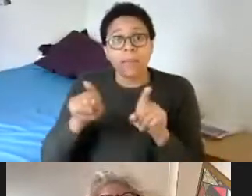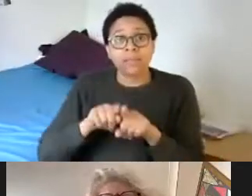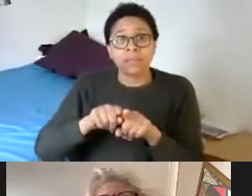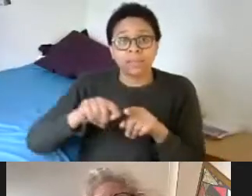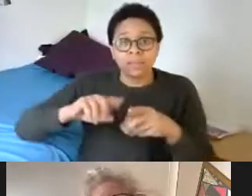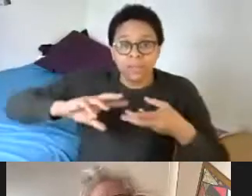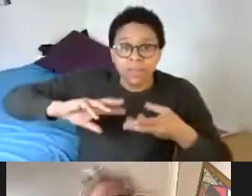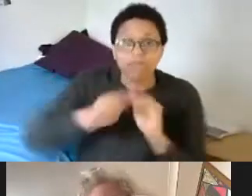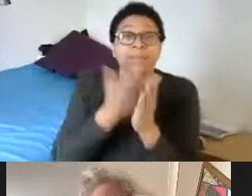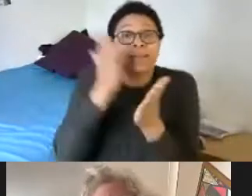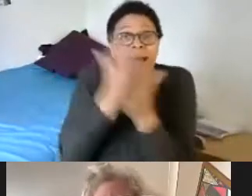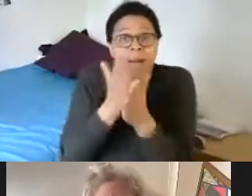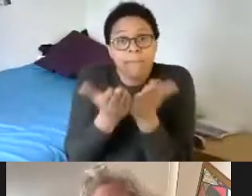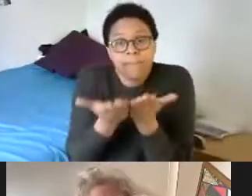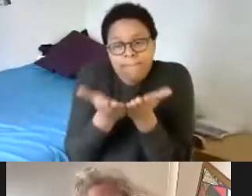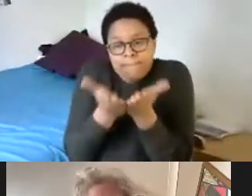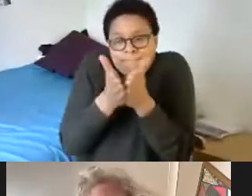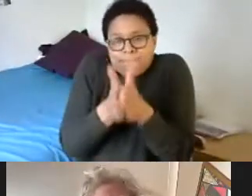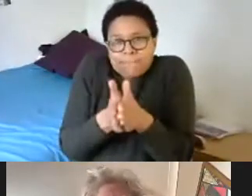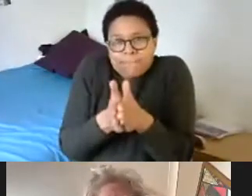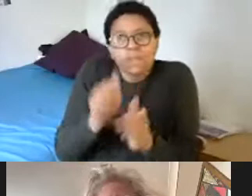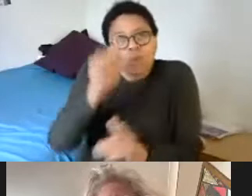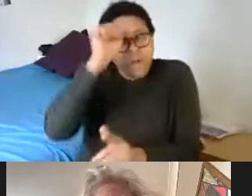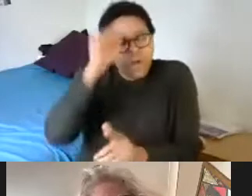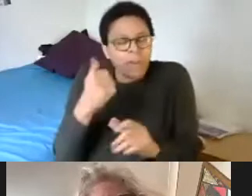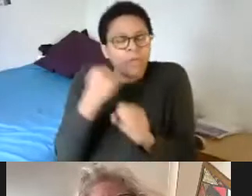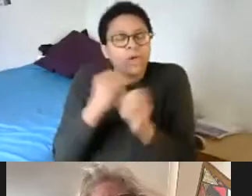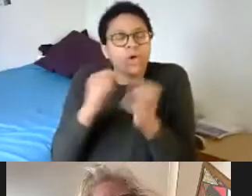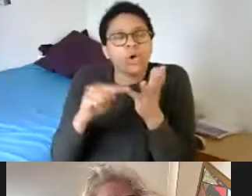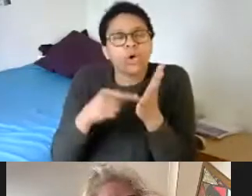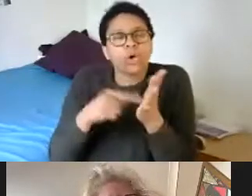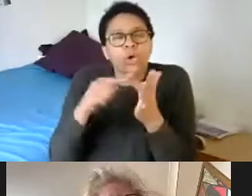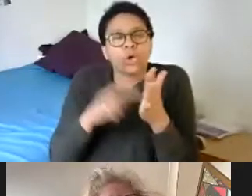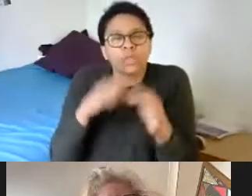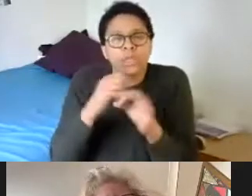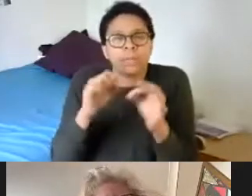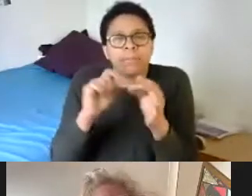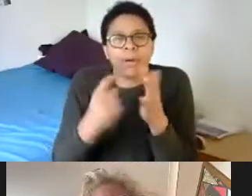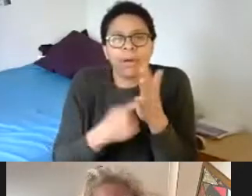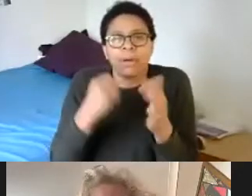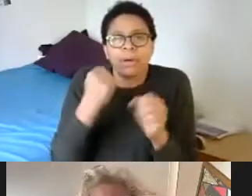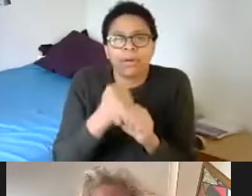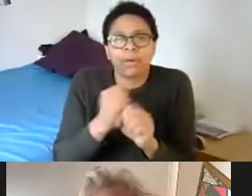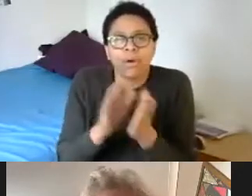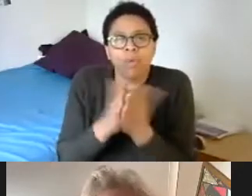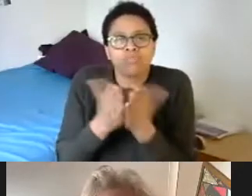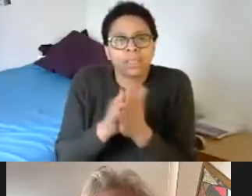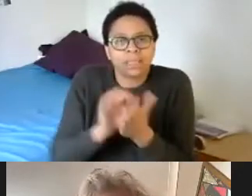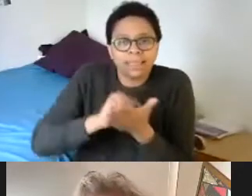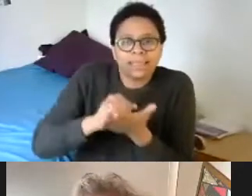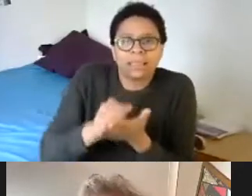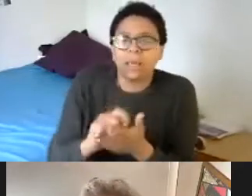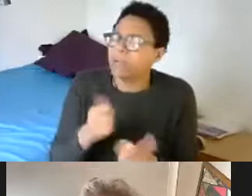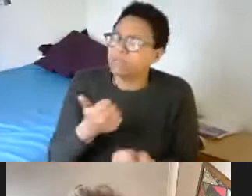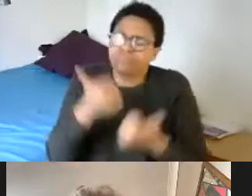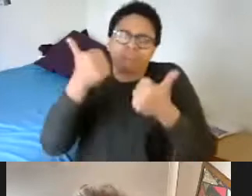design and media, so I know all about the Gutenberg press and that, because we learned it at uni and college. But it's just such a great thing to have a